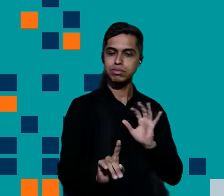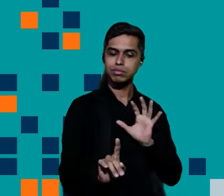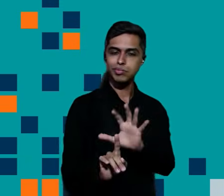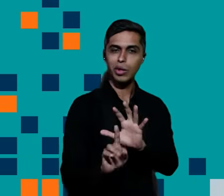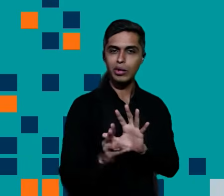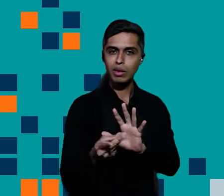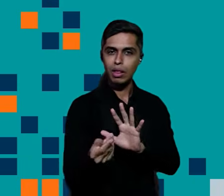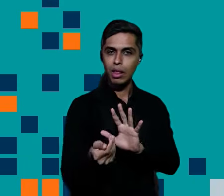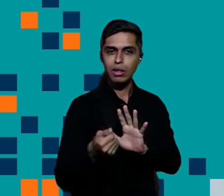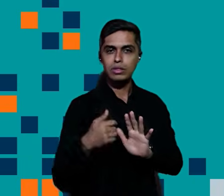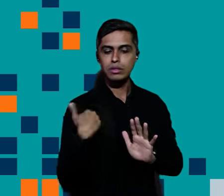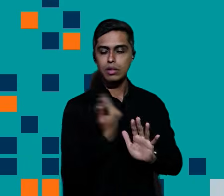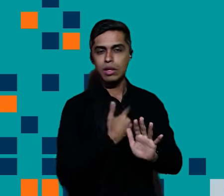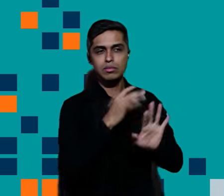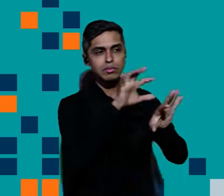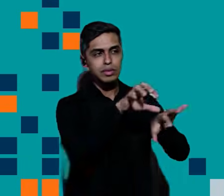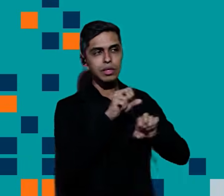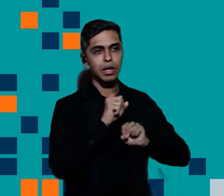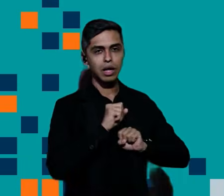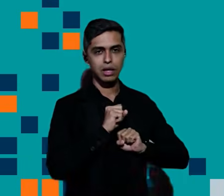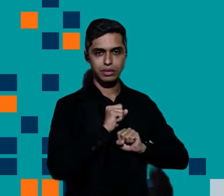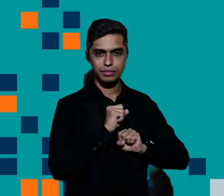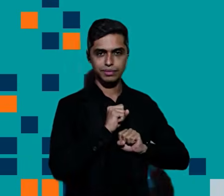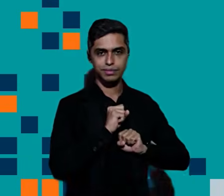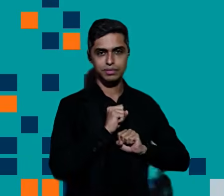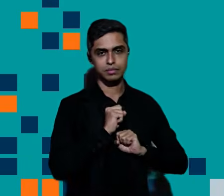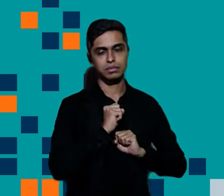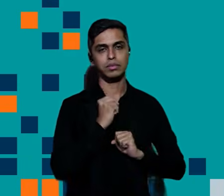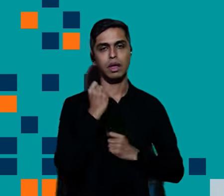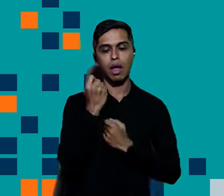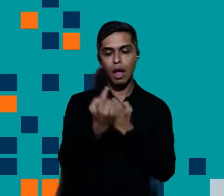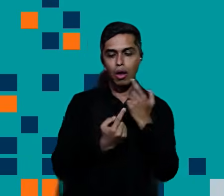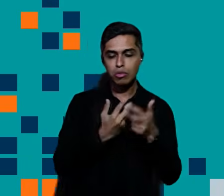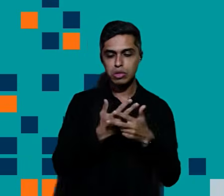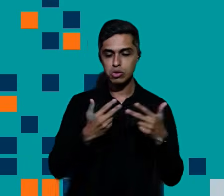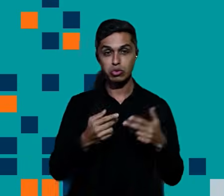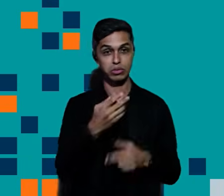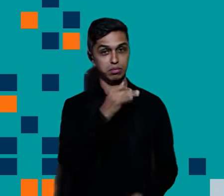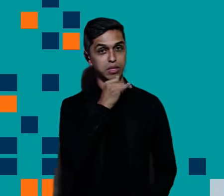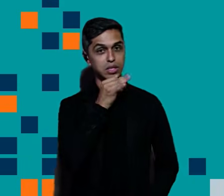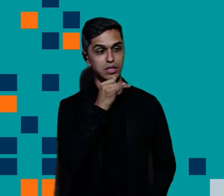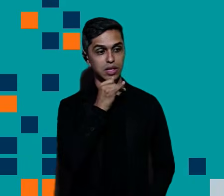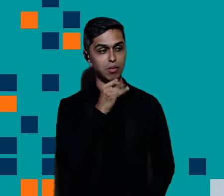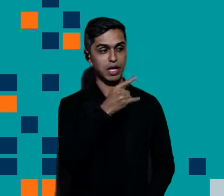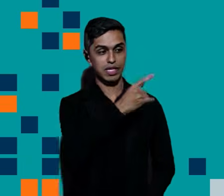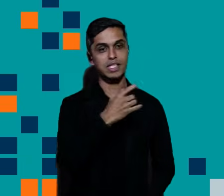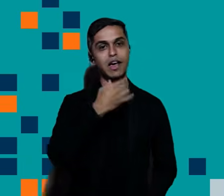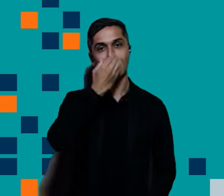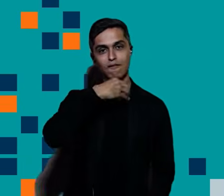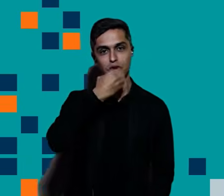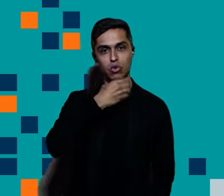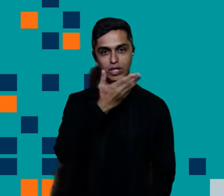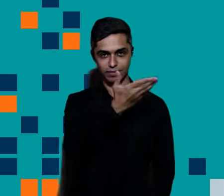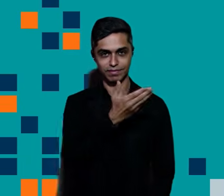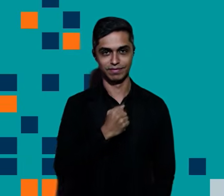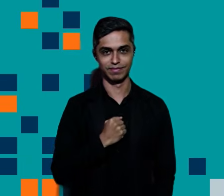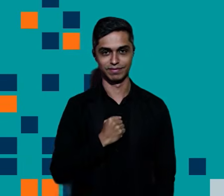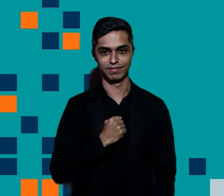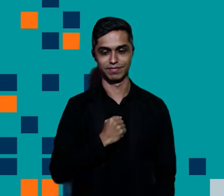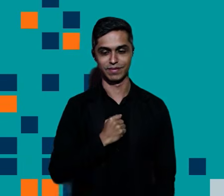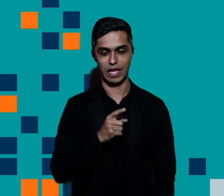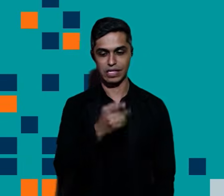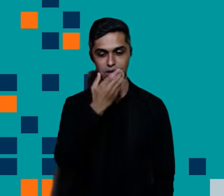as these little blueberries in Canada that we put in our smoothies in the morning because they're packed full